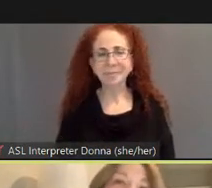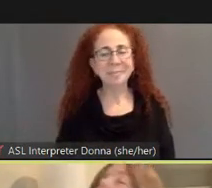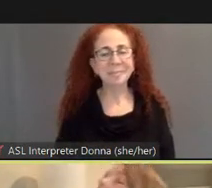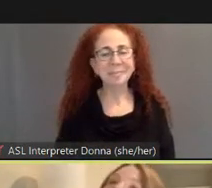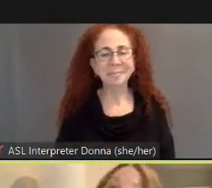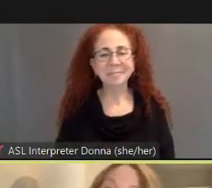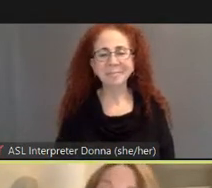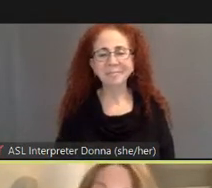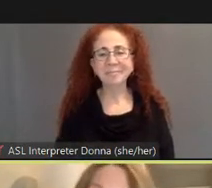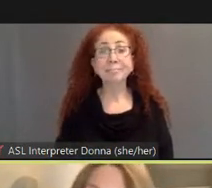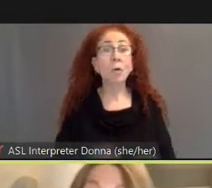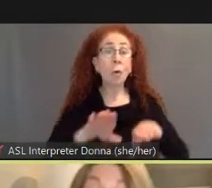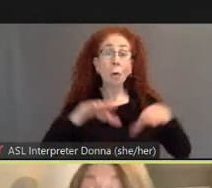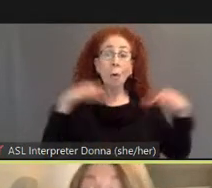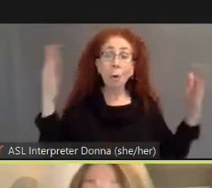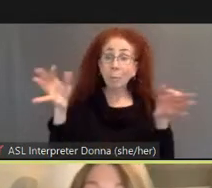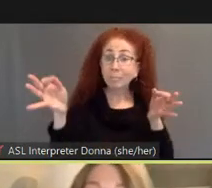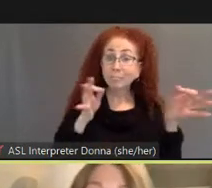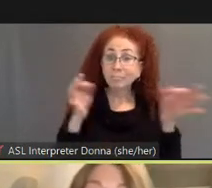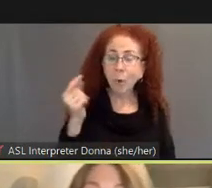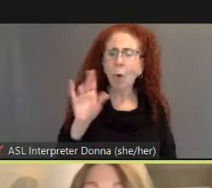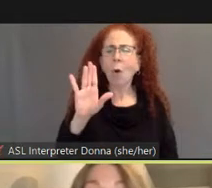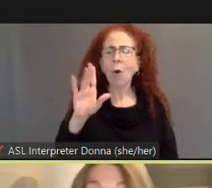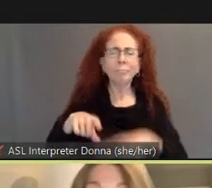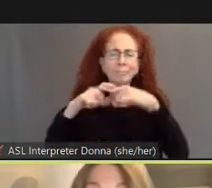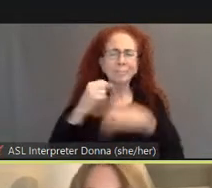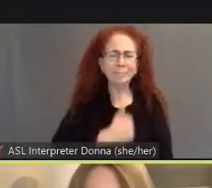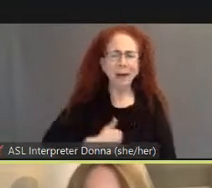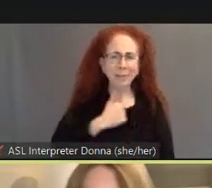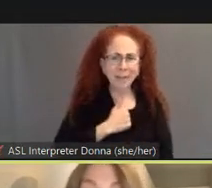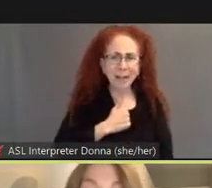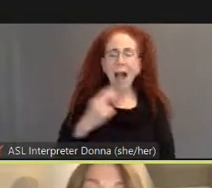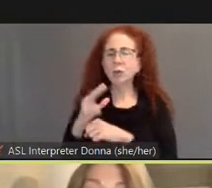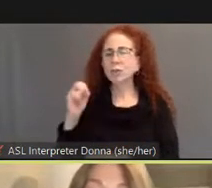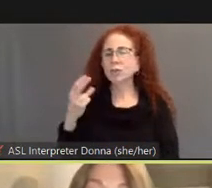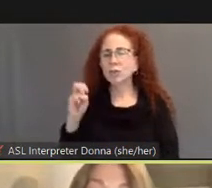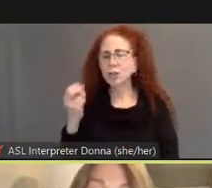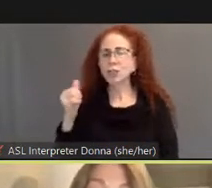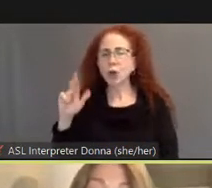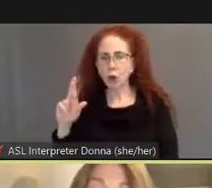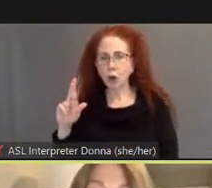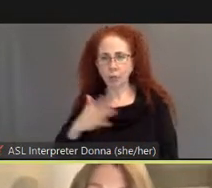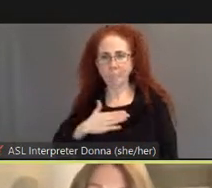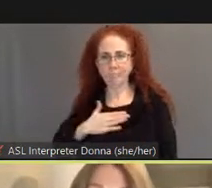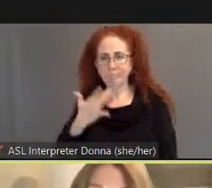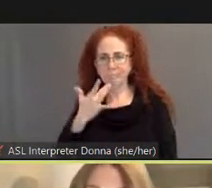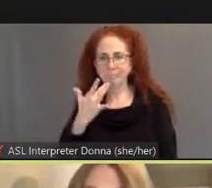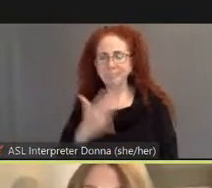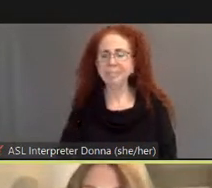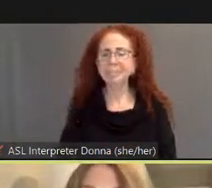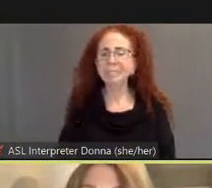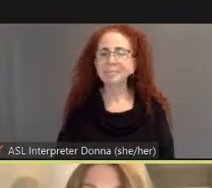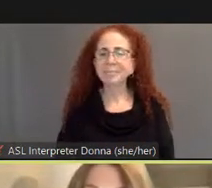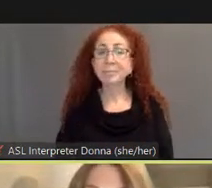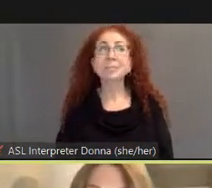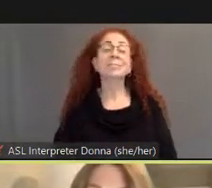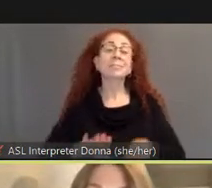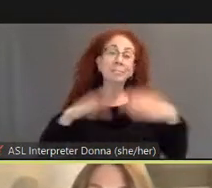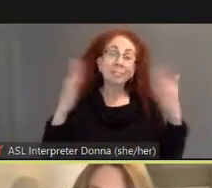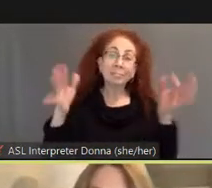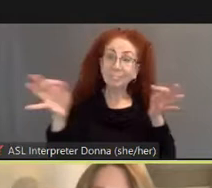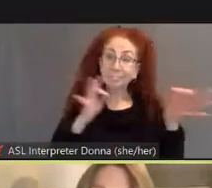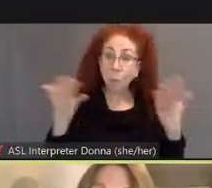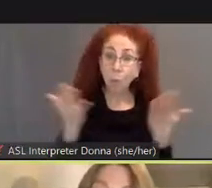I wanted to start by, I apologize, I use she, her pronouns. I wanted to start by giving you a little bit